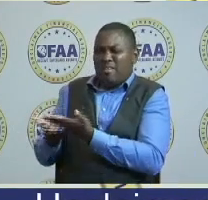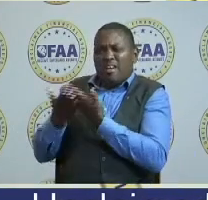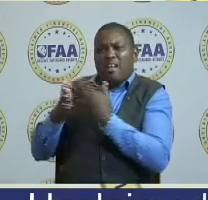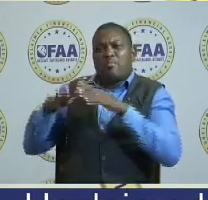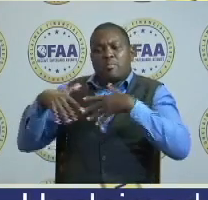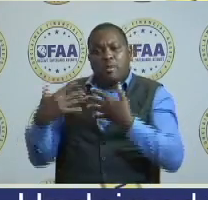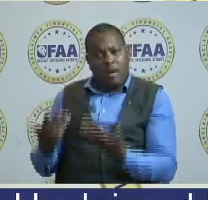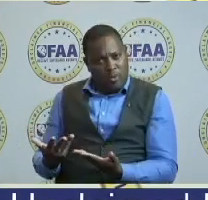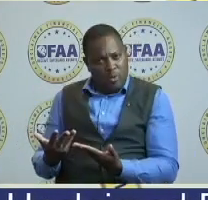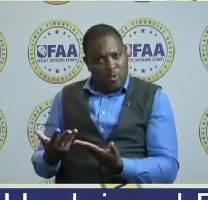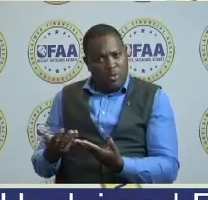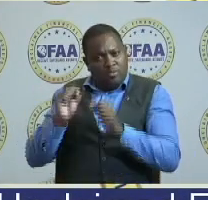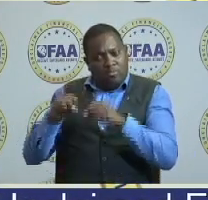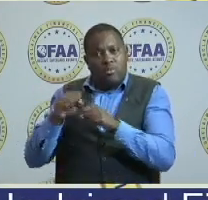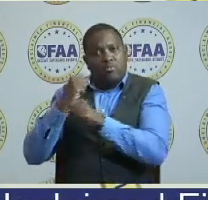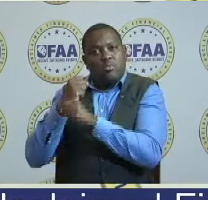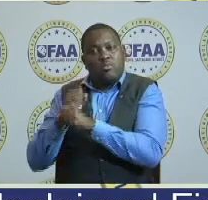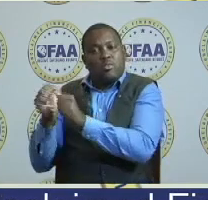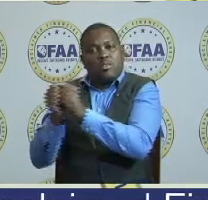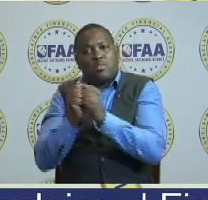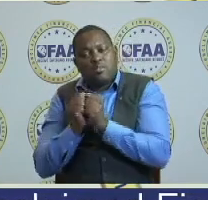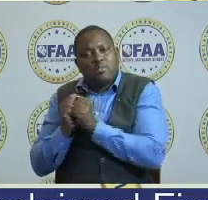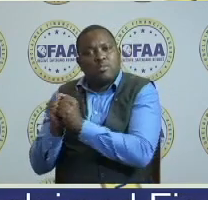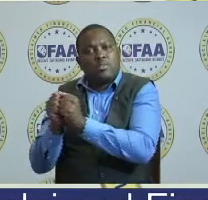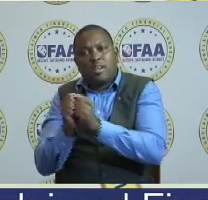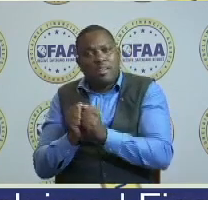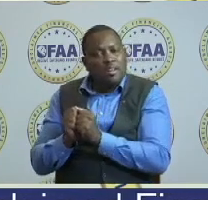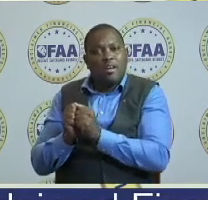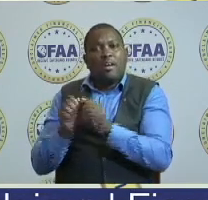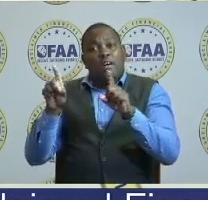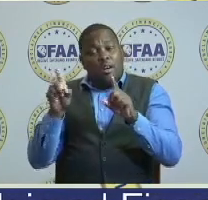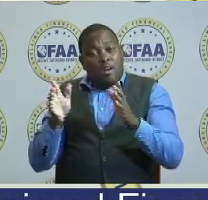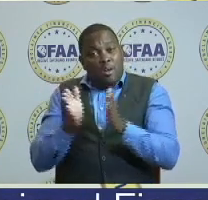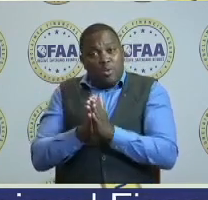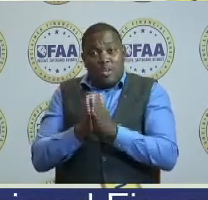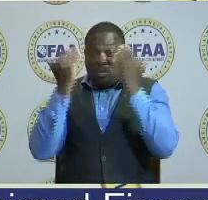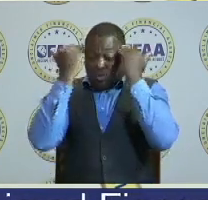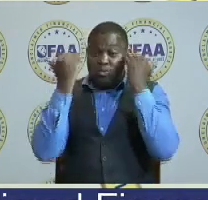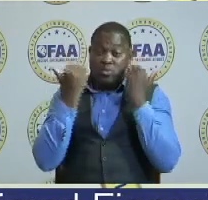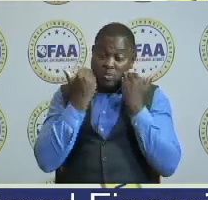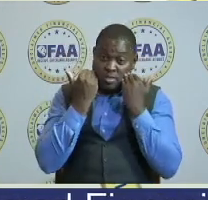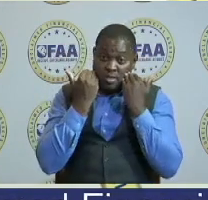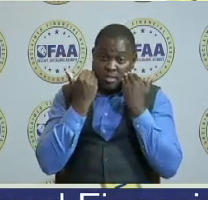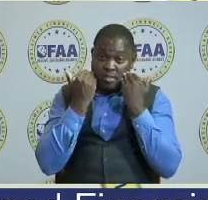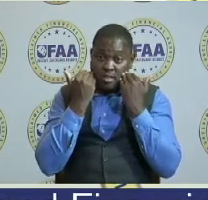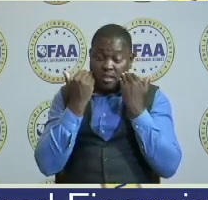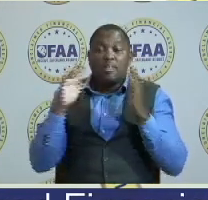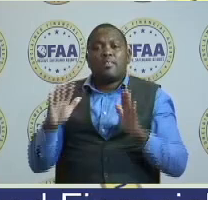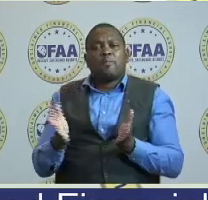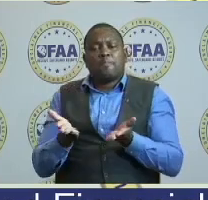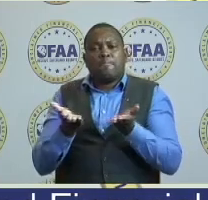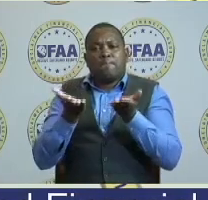easier? How can we work together and in partnership with the judicial services and the judiciary around